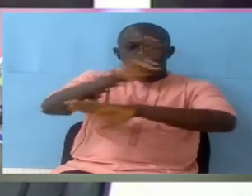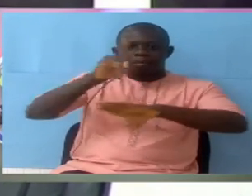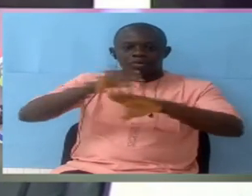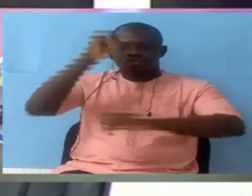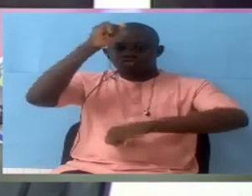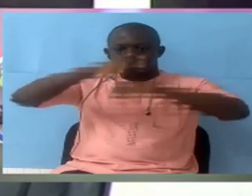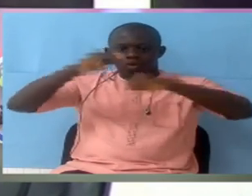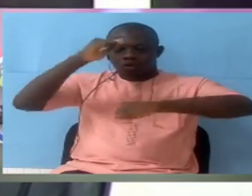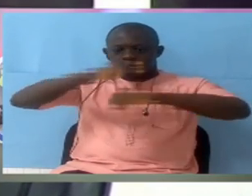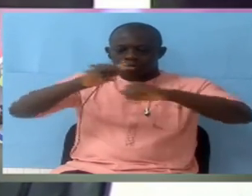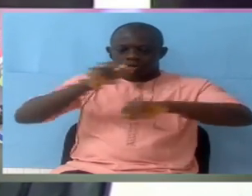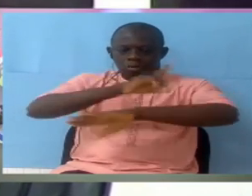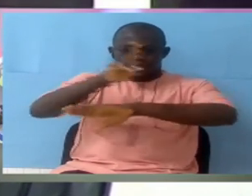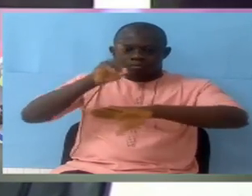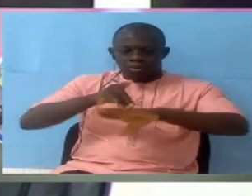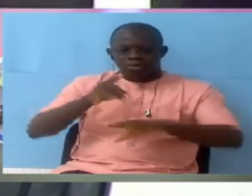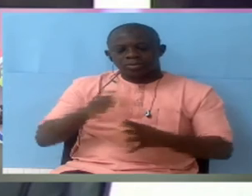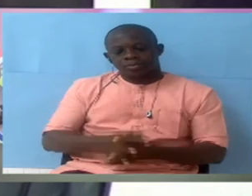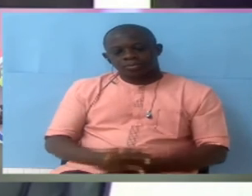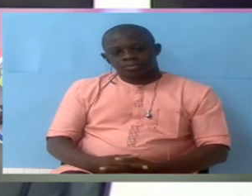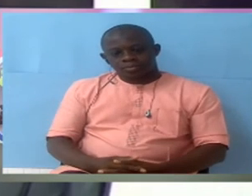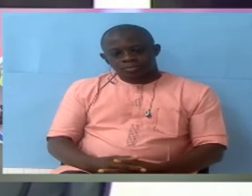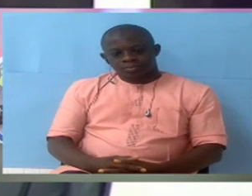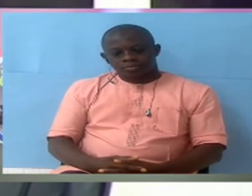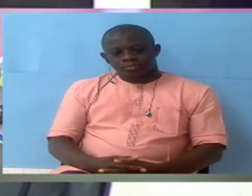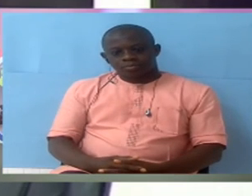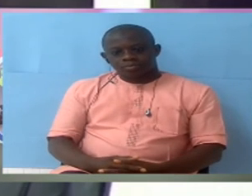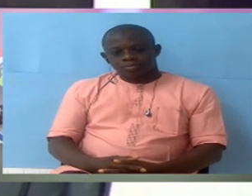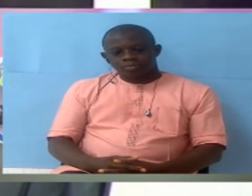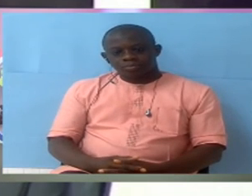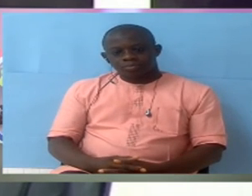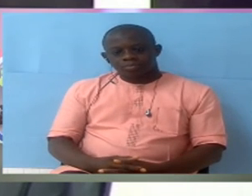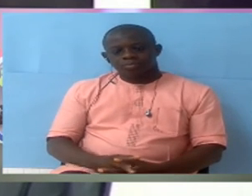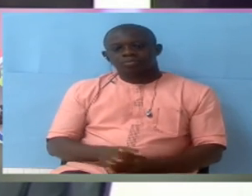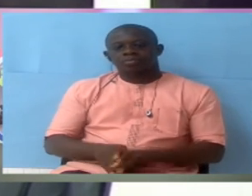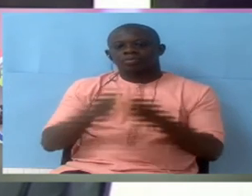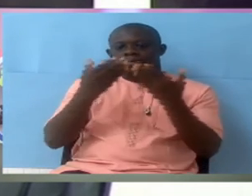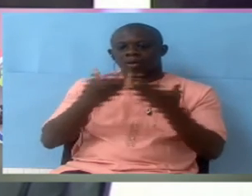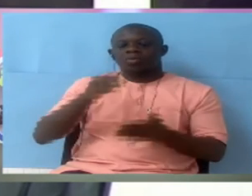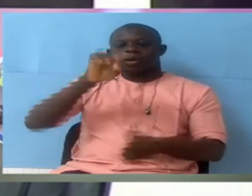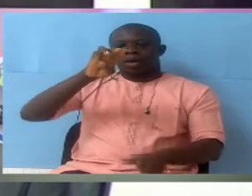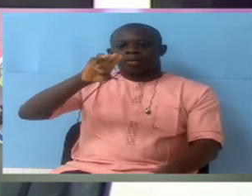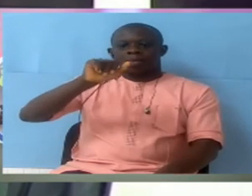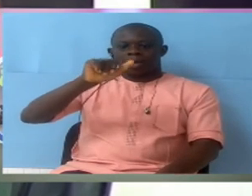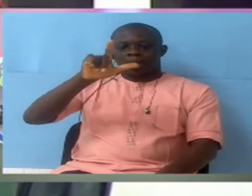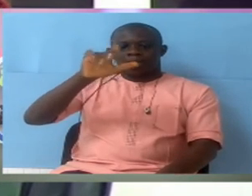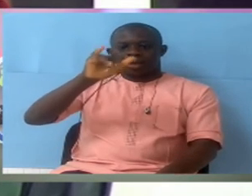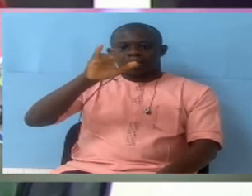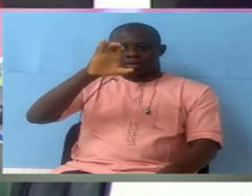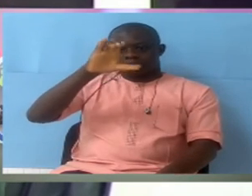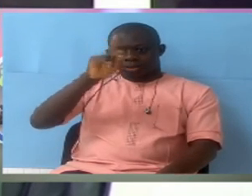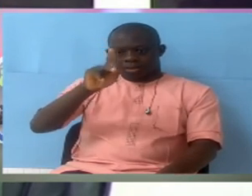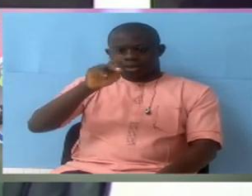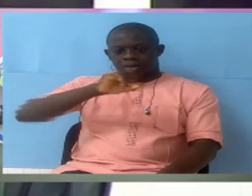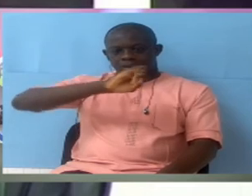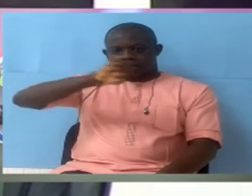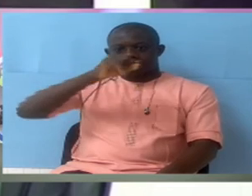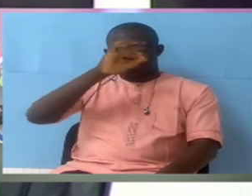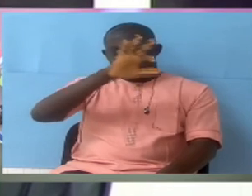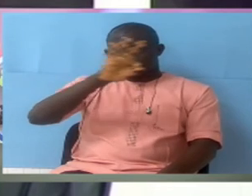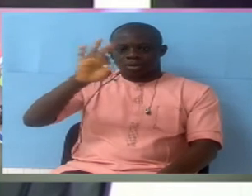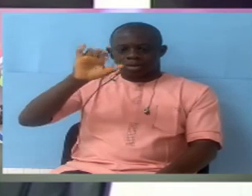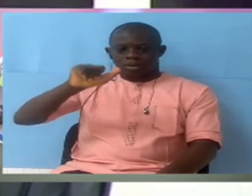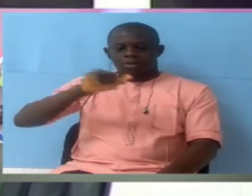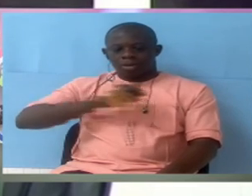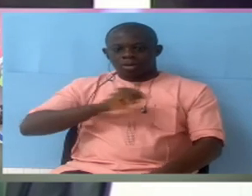yobbu wat ma fa ñoo metti tali nit ñi. So Malik Jata told me. Malik Jata nema.